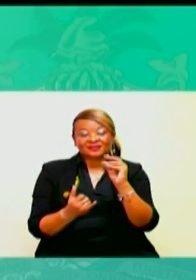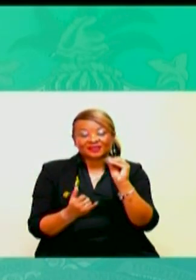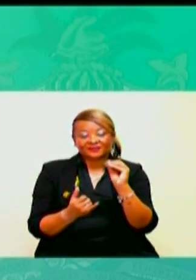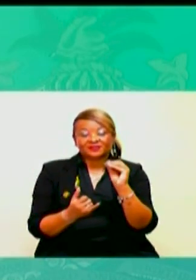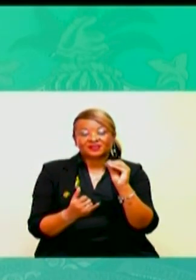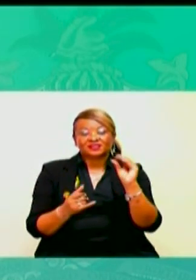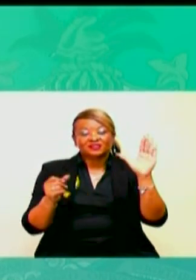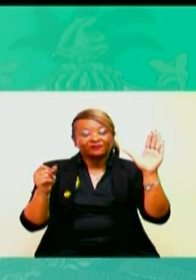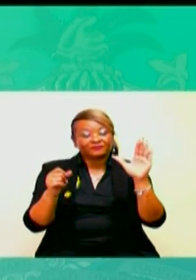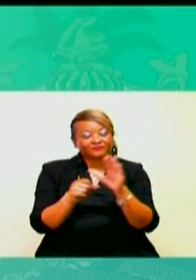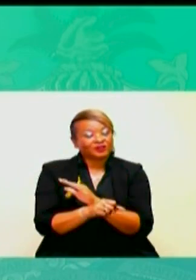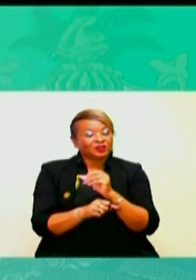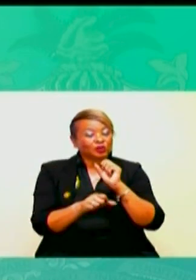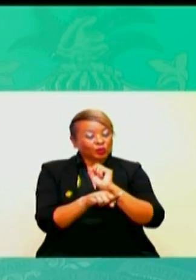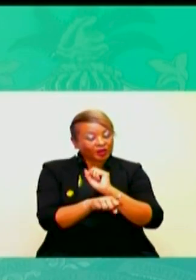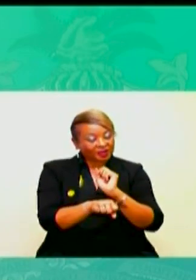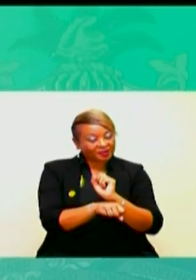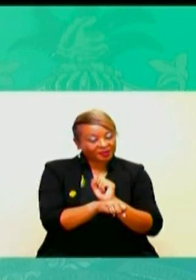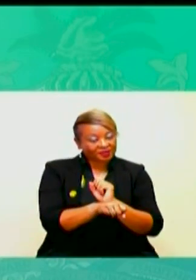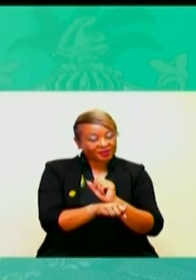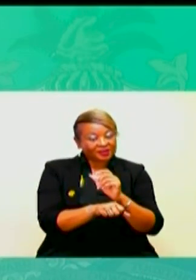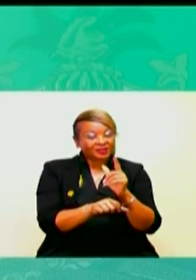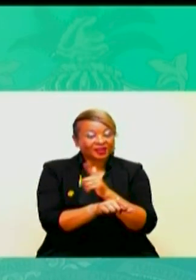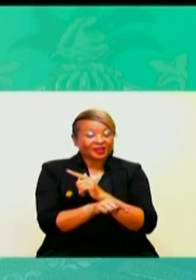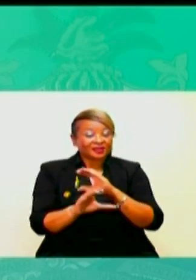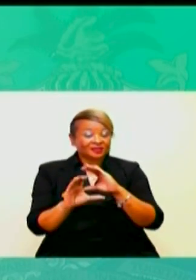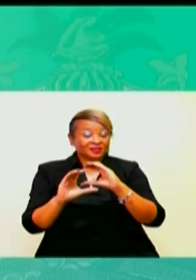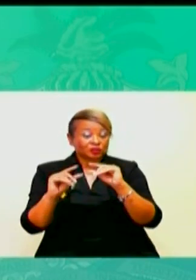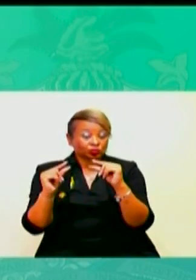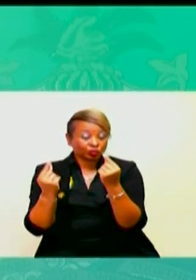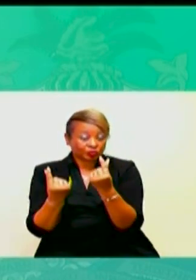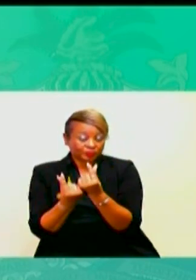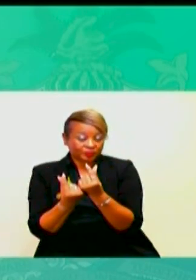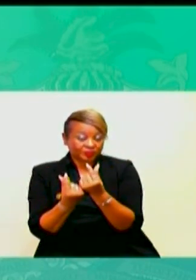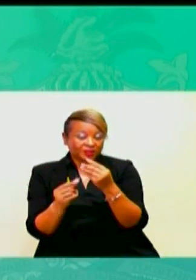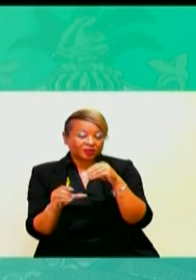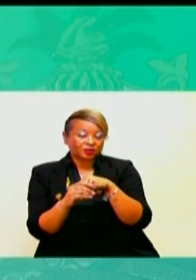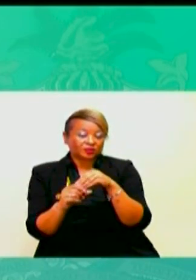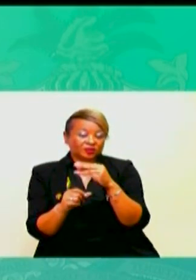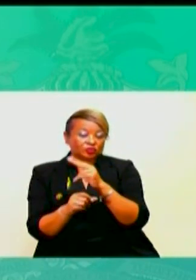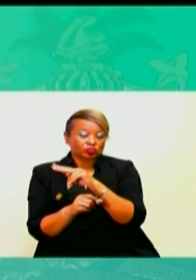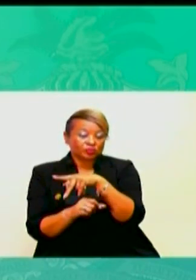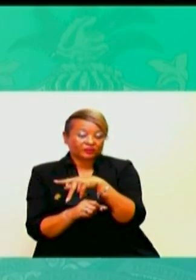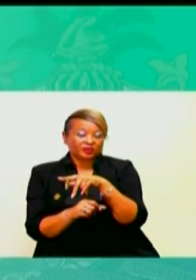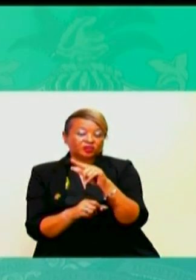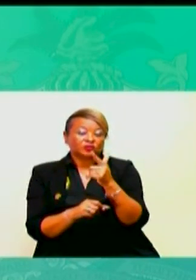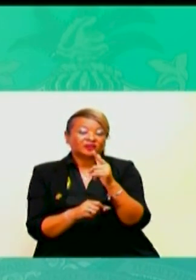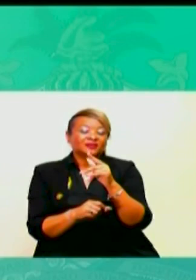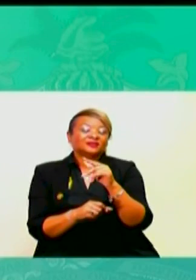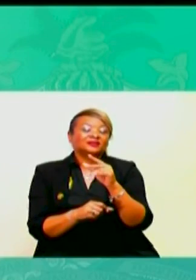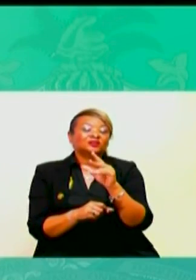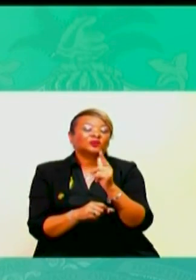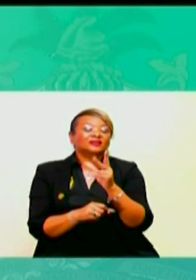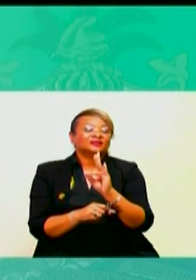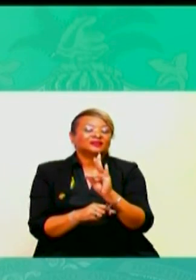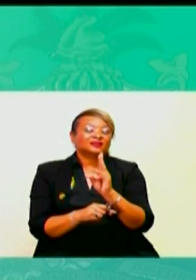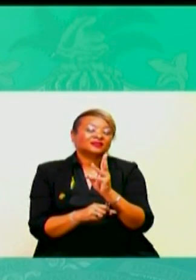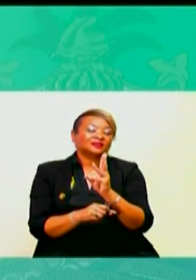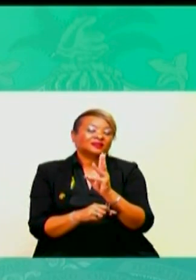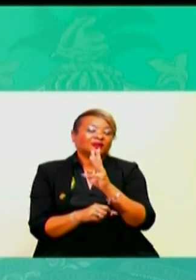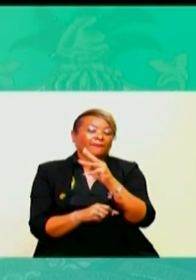are fully employed. The latest cohort concluded in New Providence on the 26th of May with another